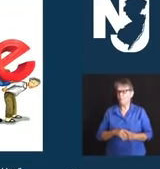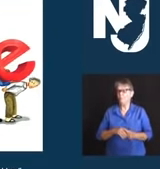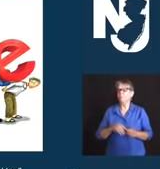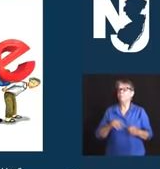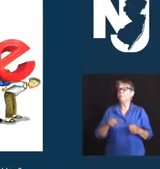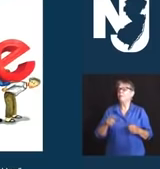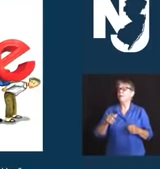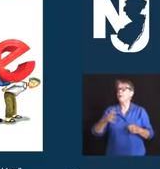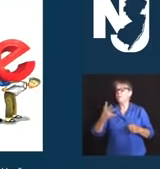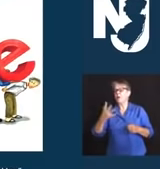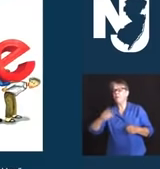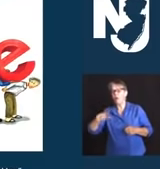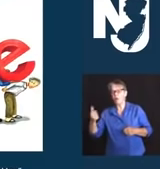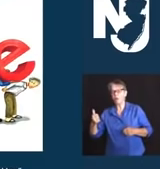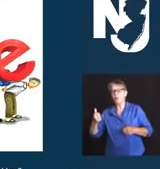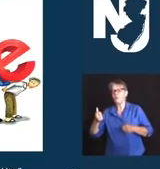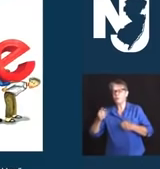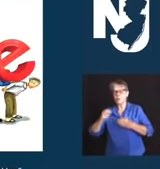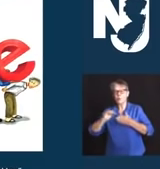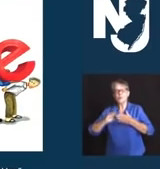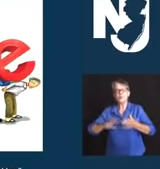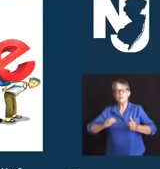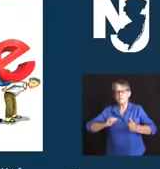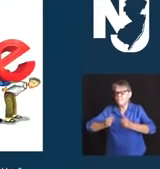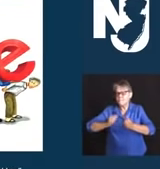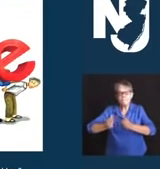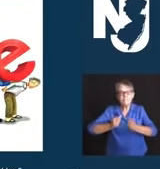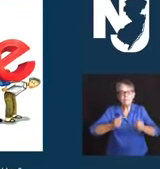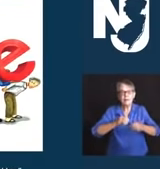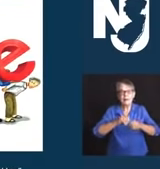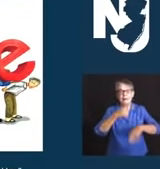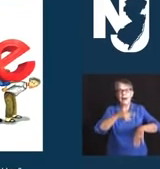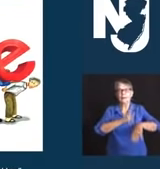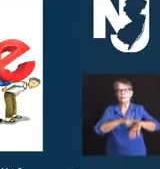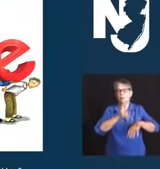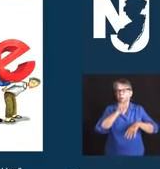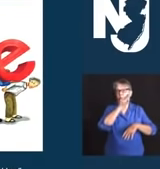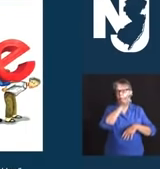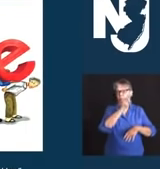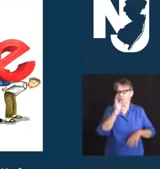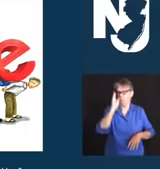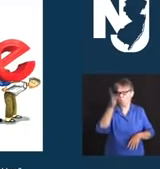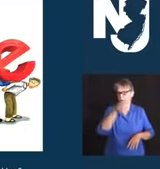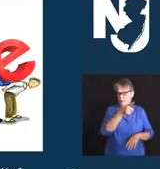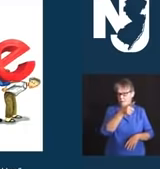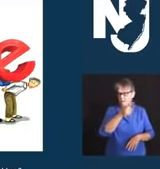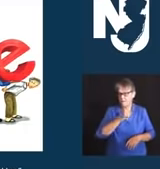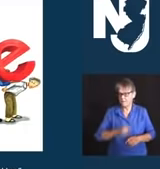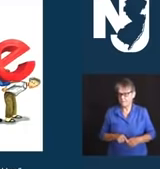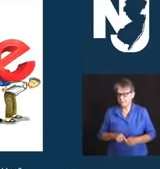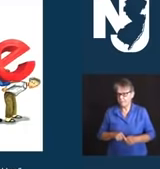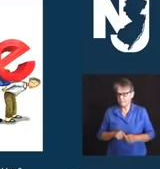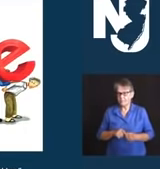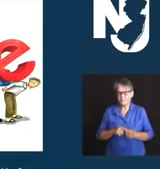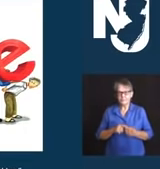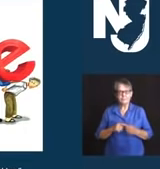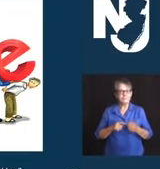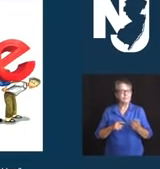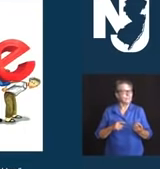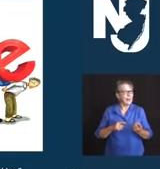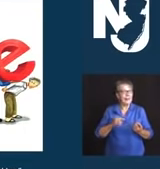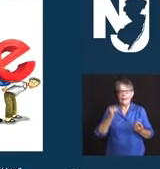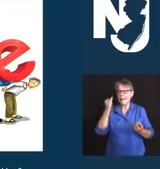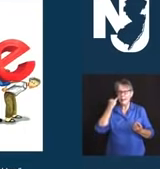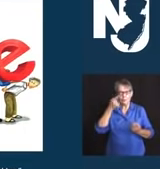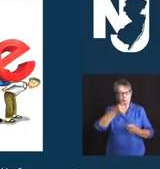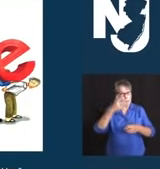you will keep us posted as to how she does in that competition. So to you, in fact, if she wins, I'm going to commit right now that she's going to be sitting